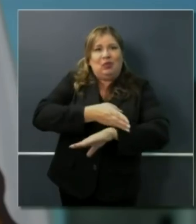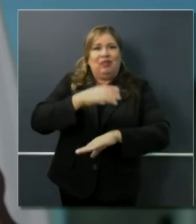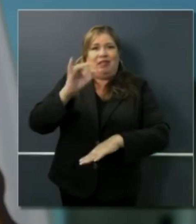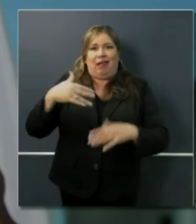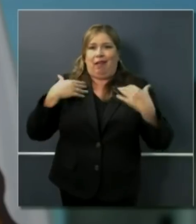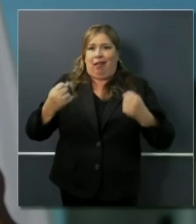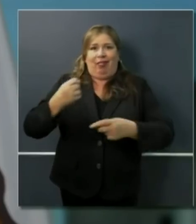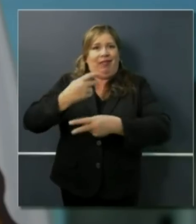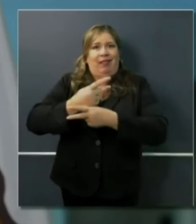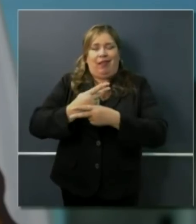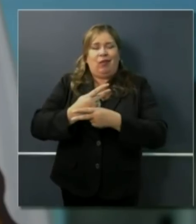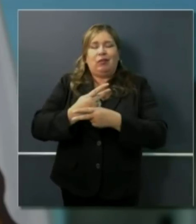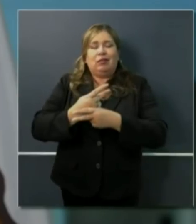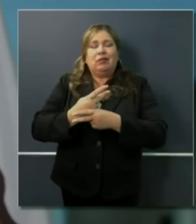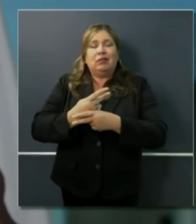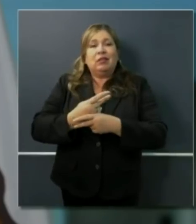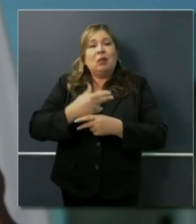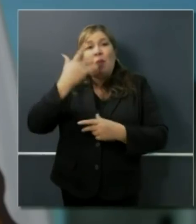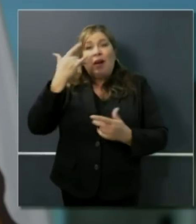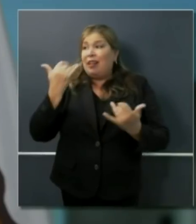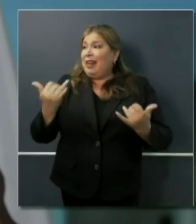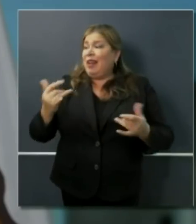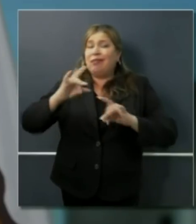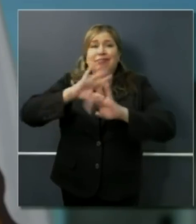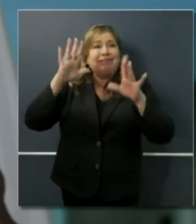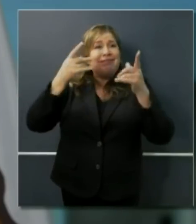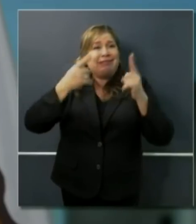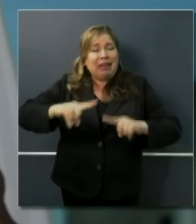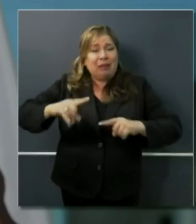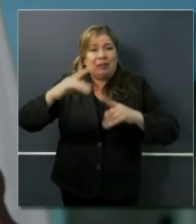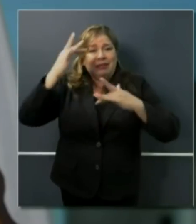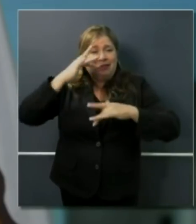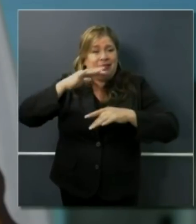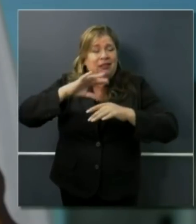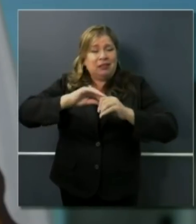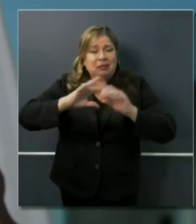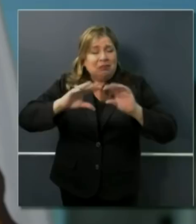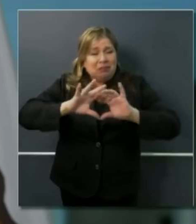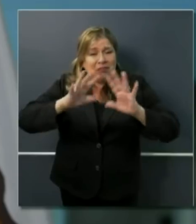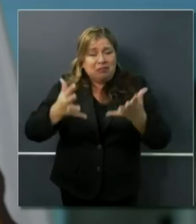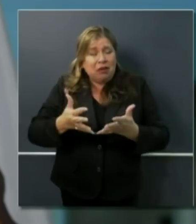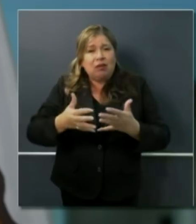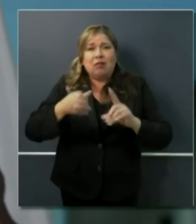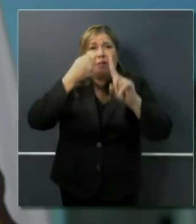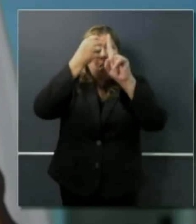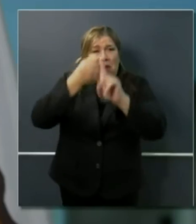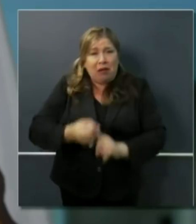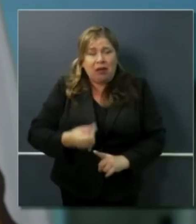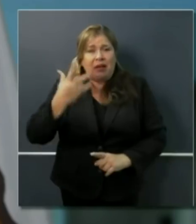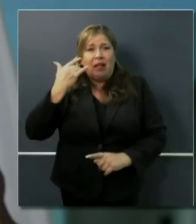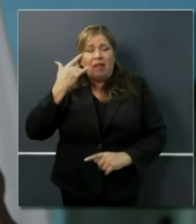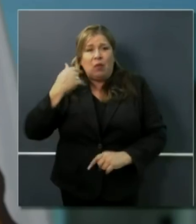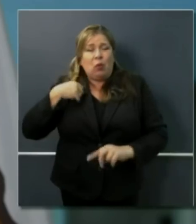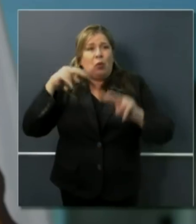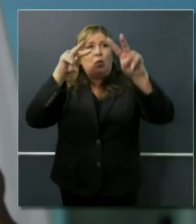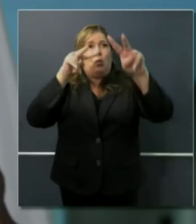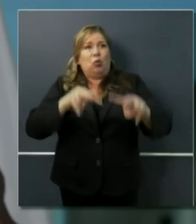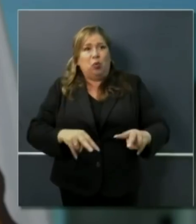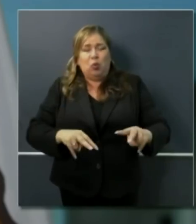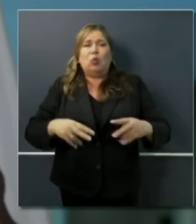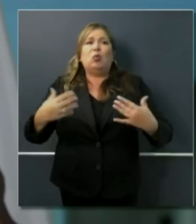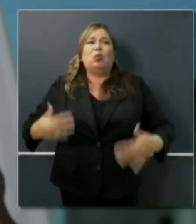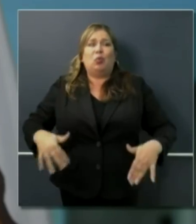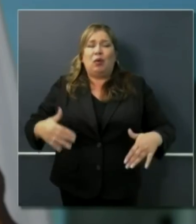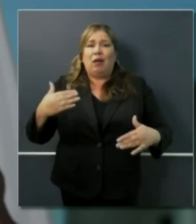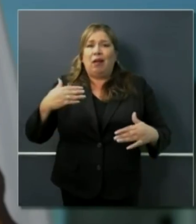only reinforced the importance of our healthcare delivery system. People that came into this pandemic that did